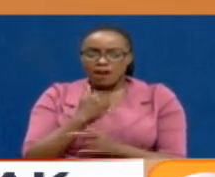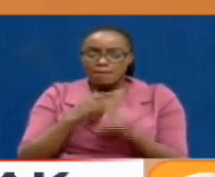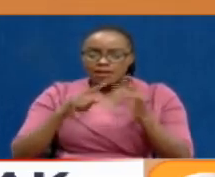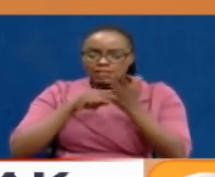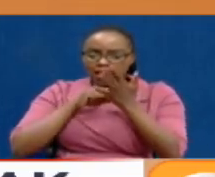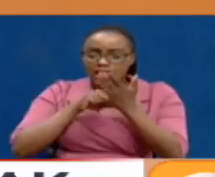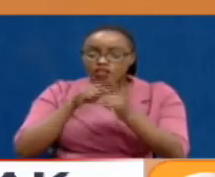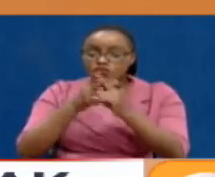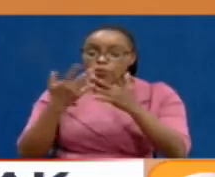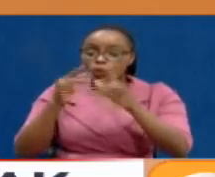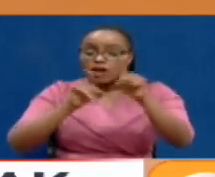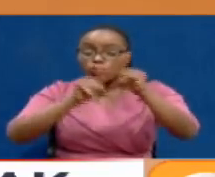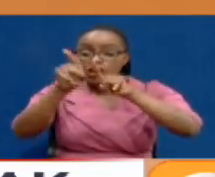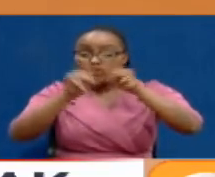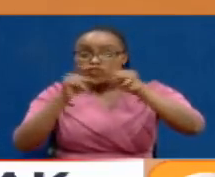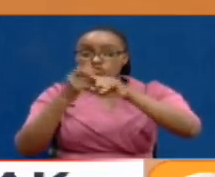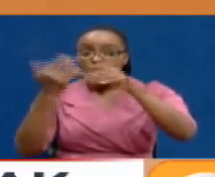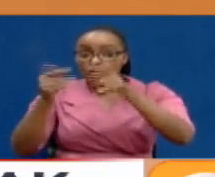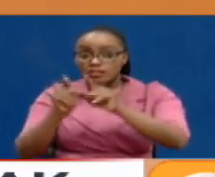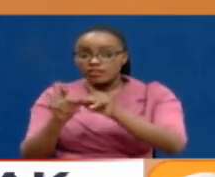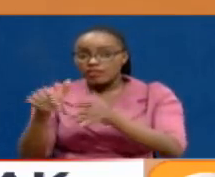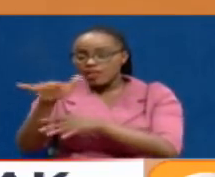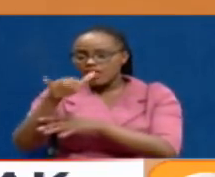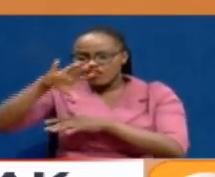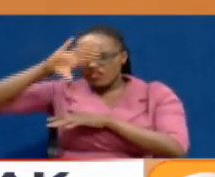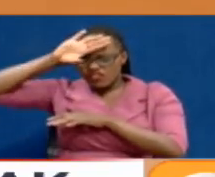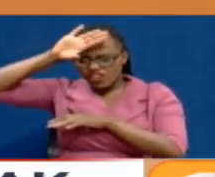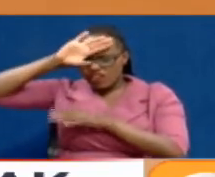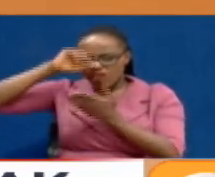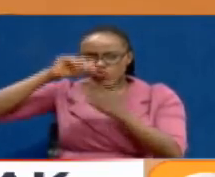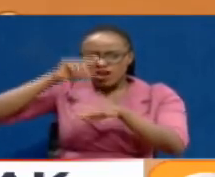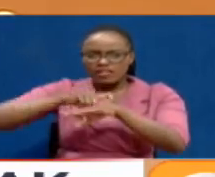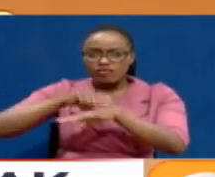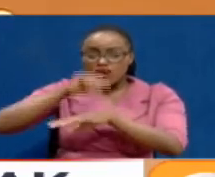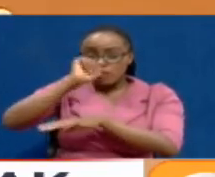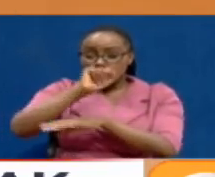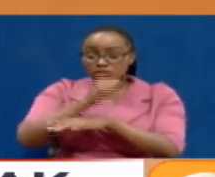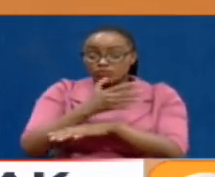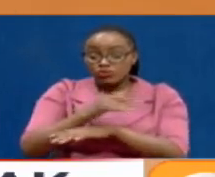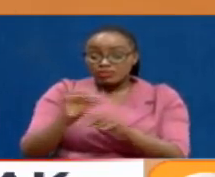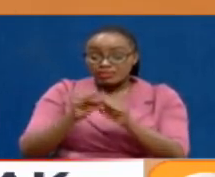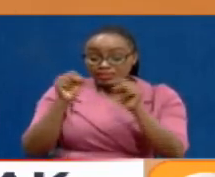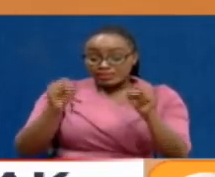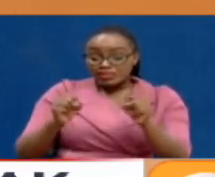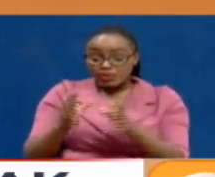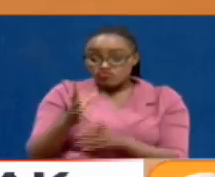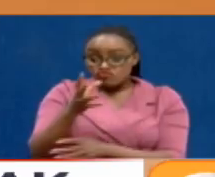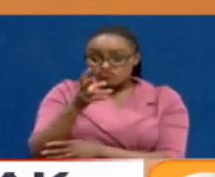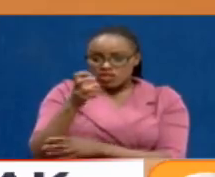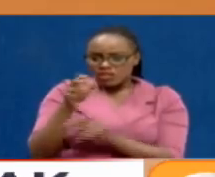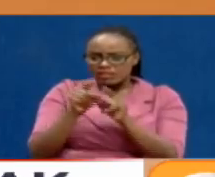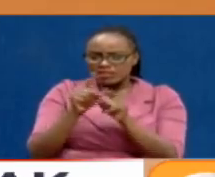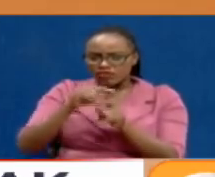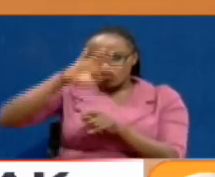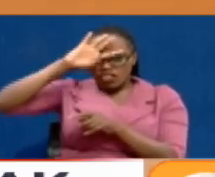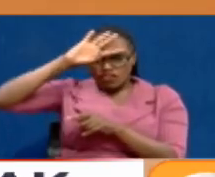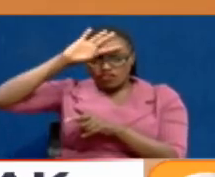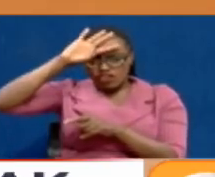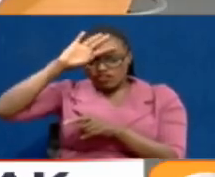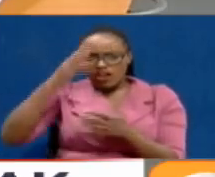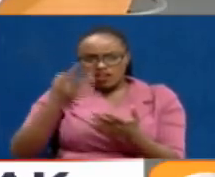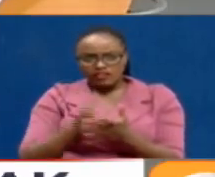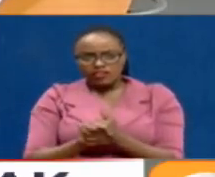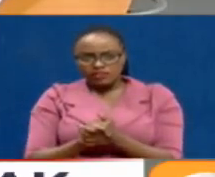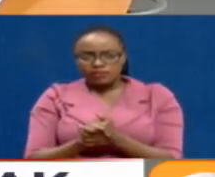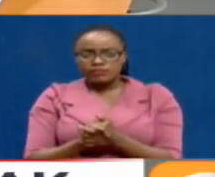tracing from where you have traveled from. And it mostly traces the fever as well. So there's a chance you can beat the system if you take suppressants or fever. In fact, Colonel